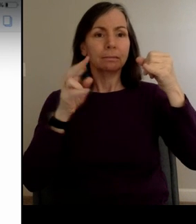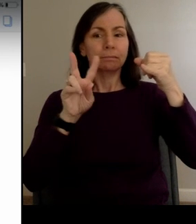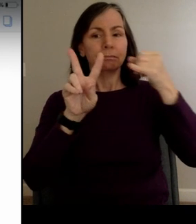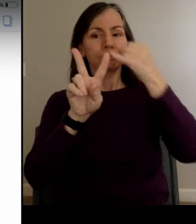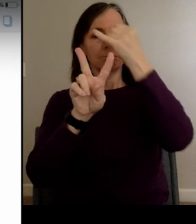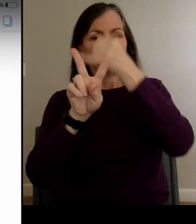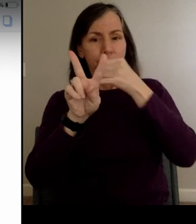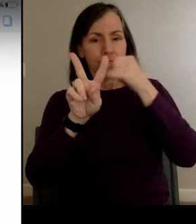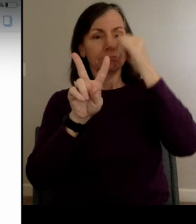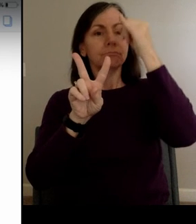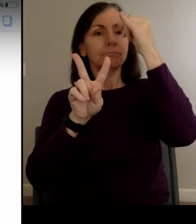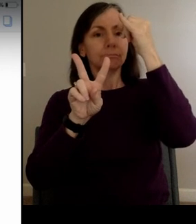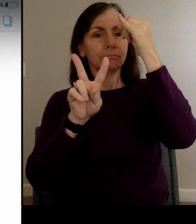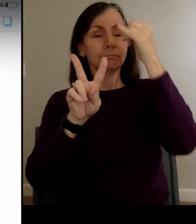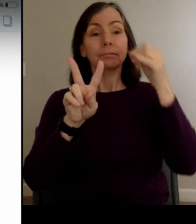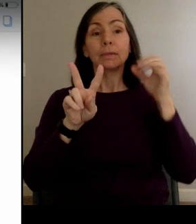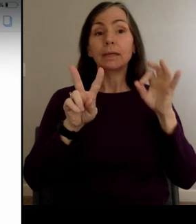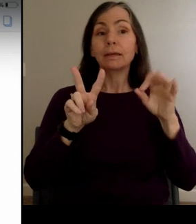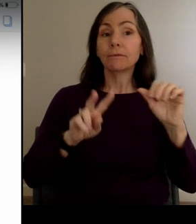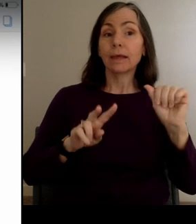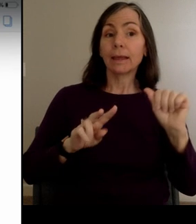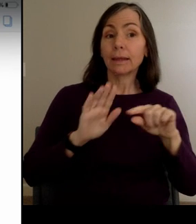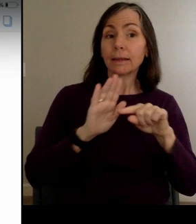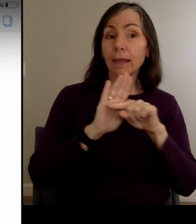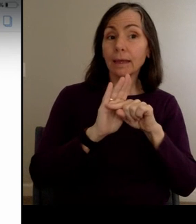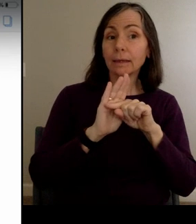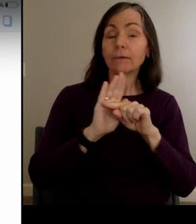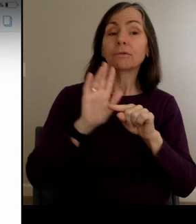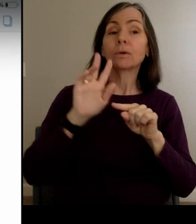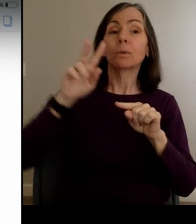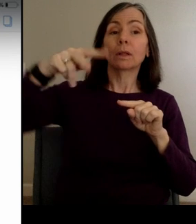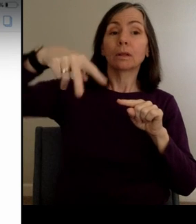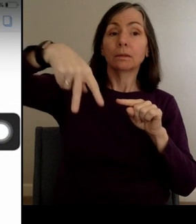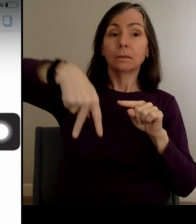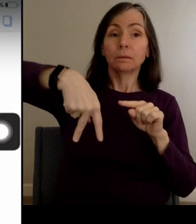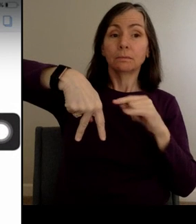When a is negative, the graph opens down.